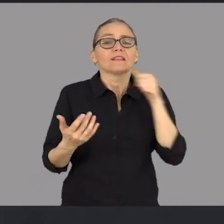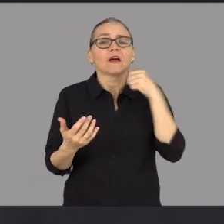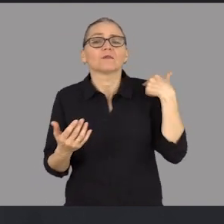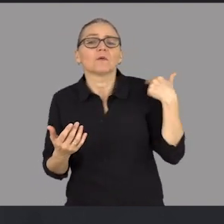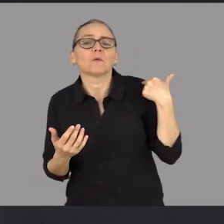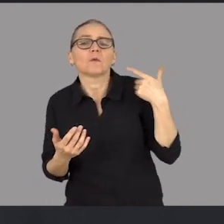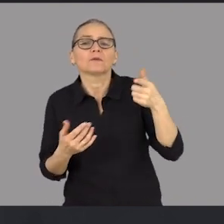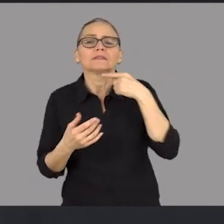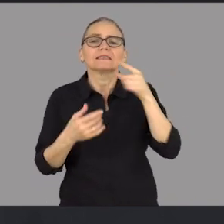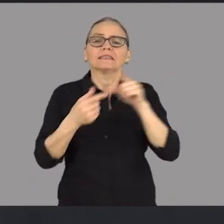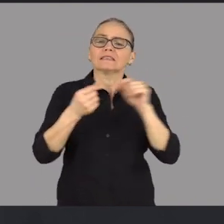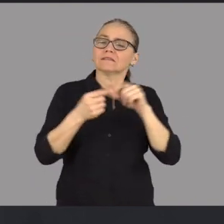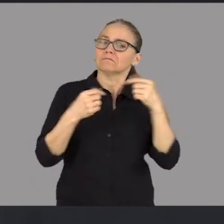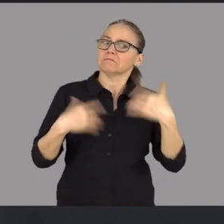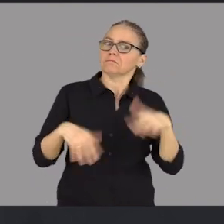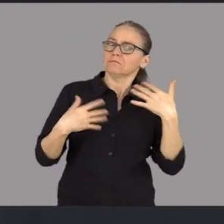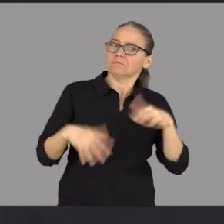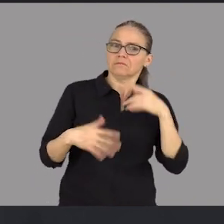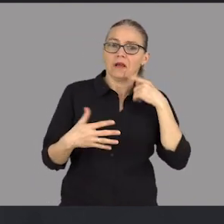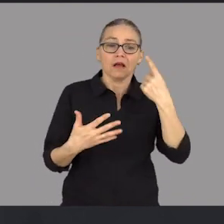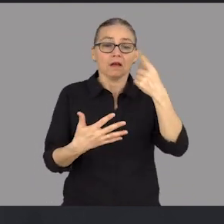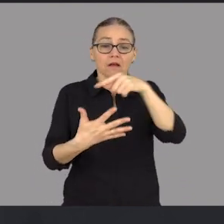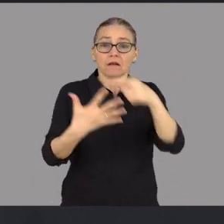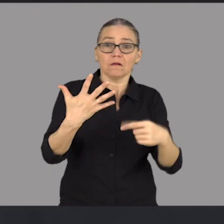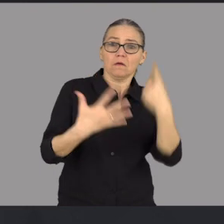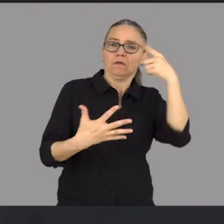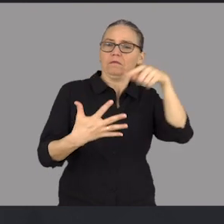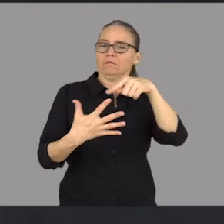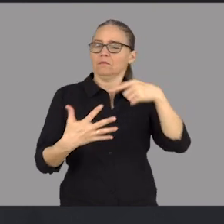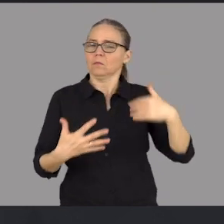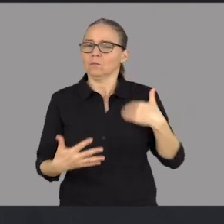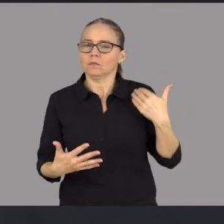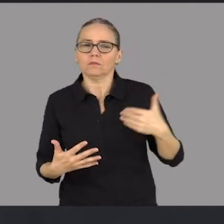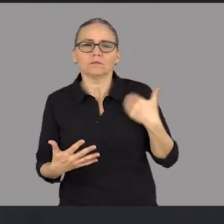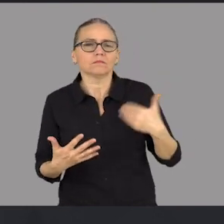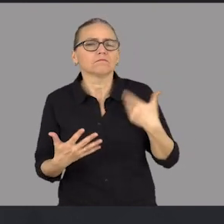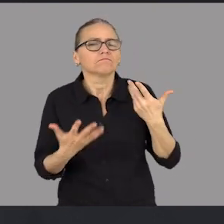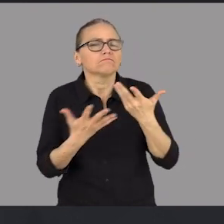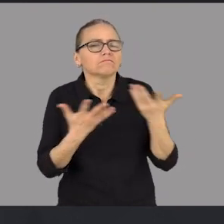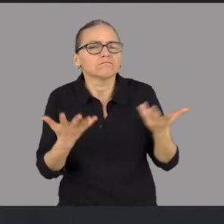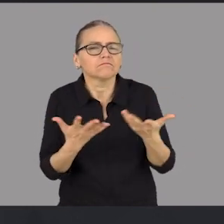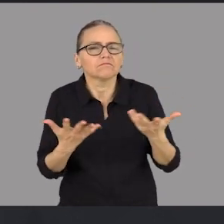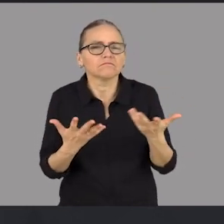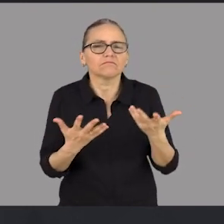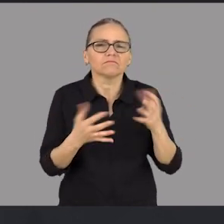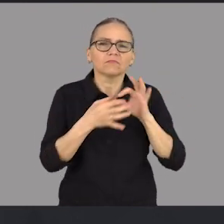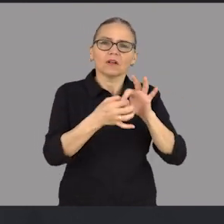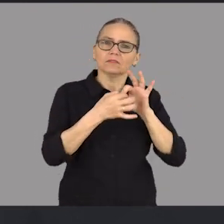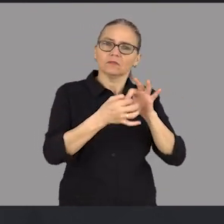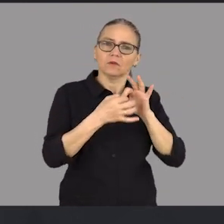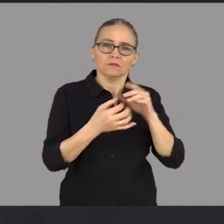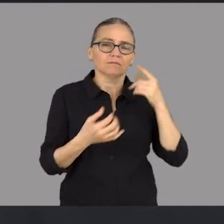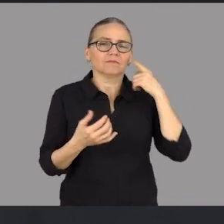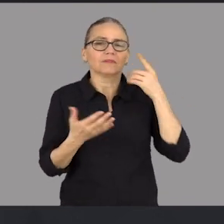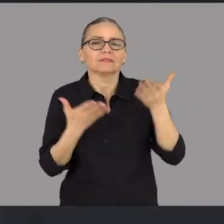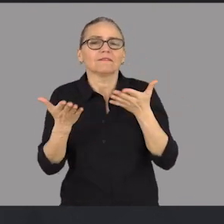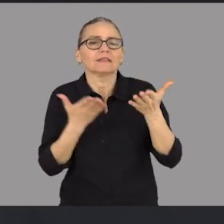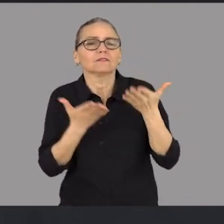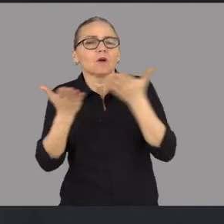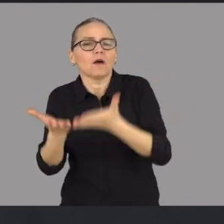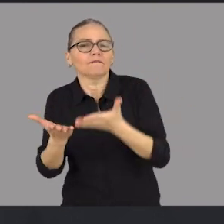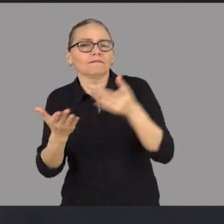with the client as well. Thanks so much. Great tips there. Let's see.